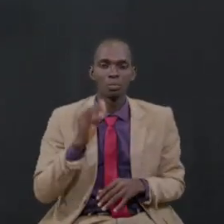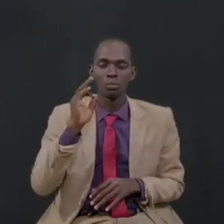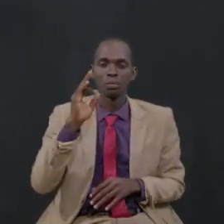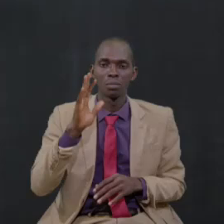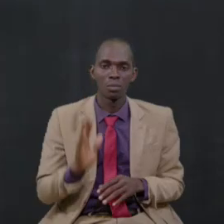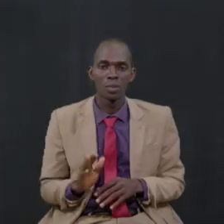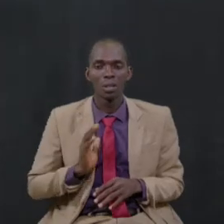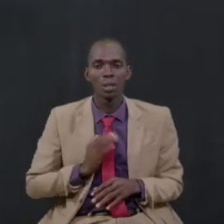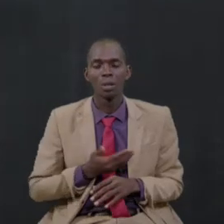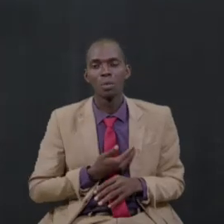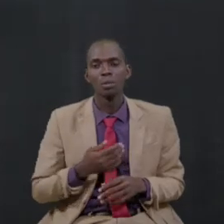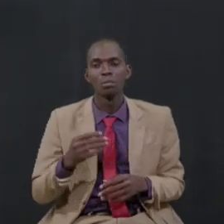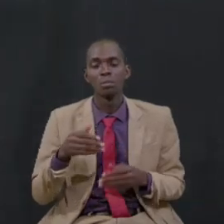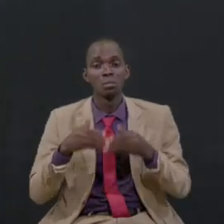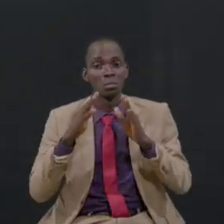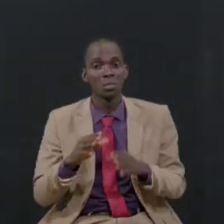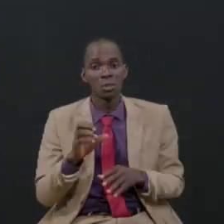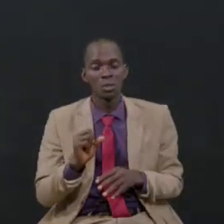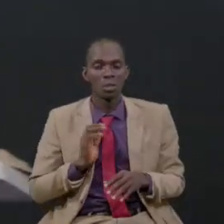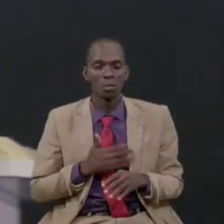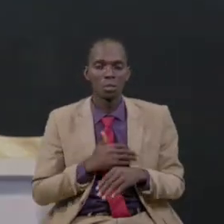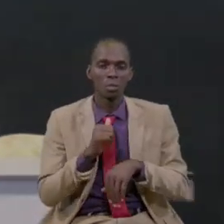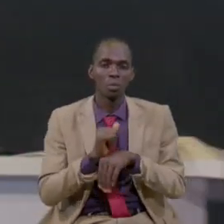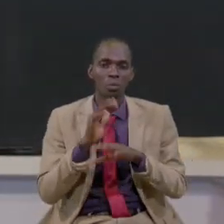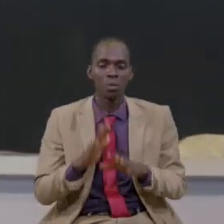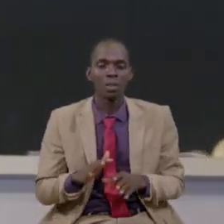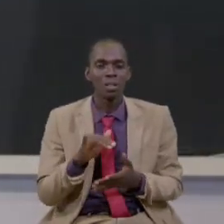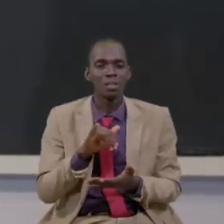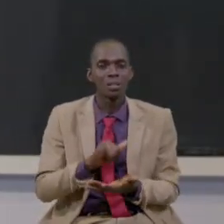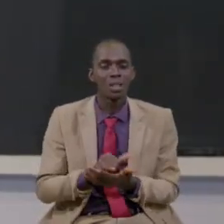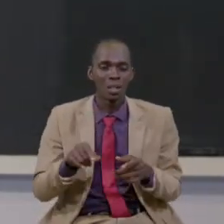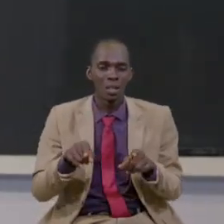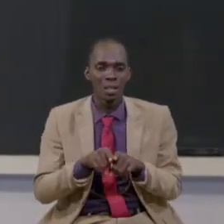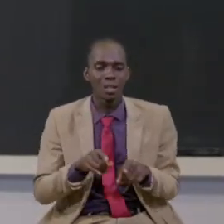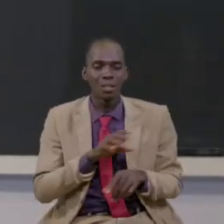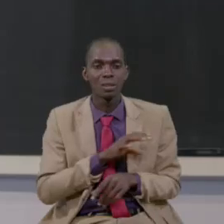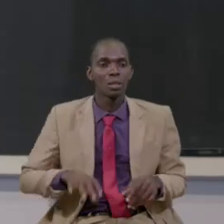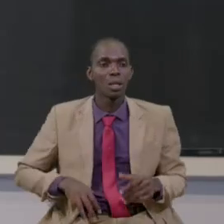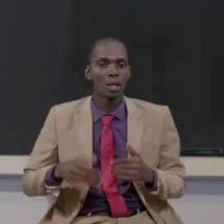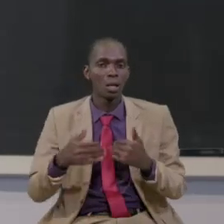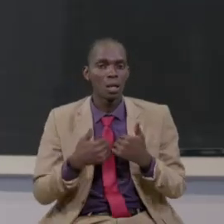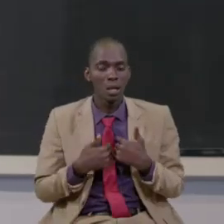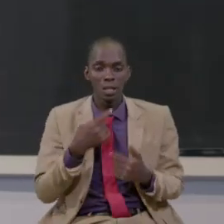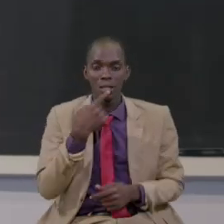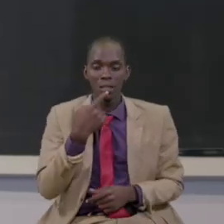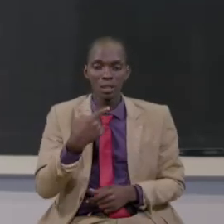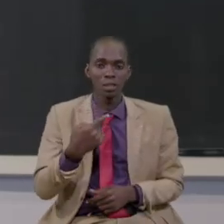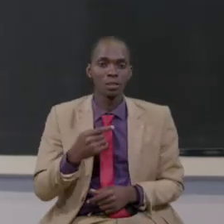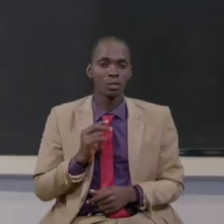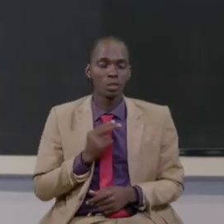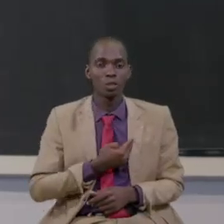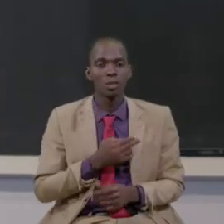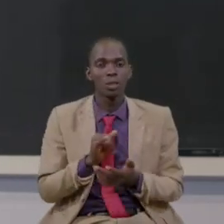our workers, that as Christ has said, we all occupy